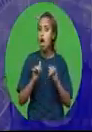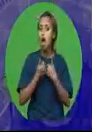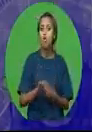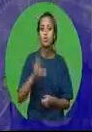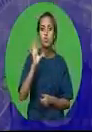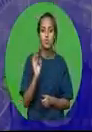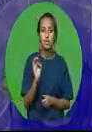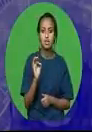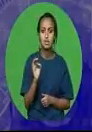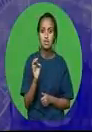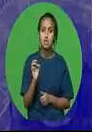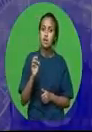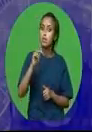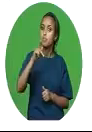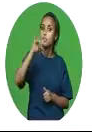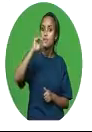find piercing point.